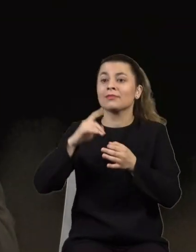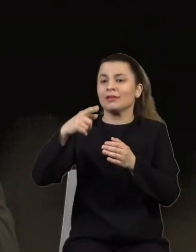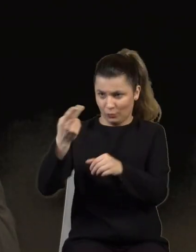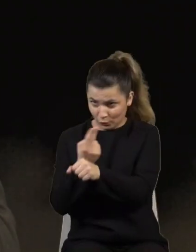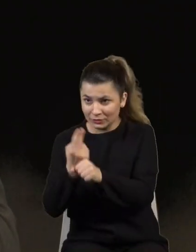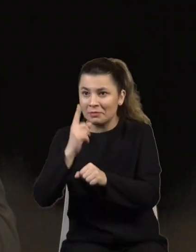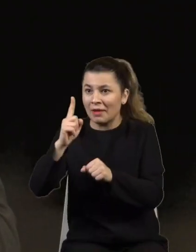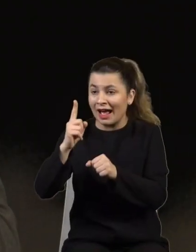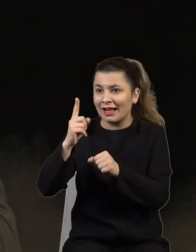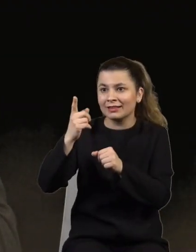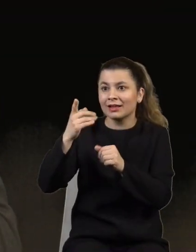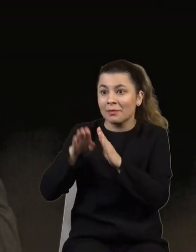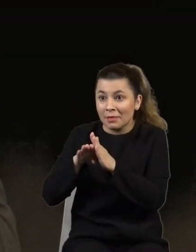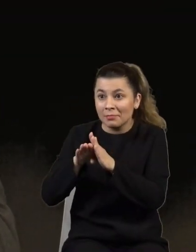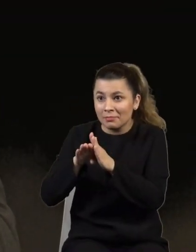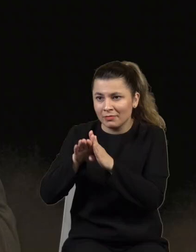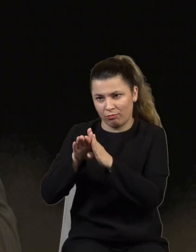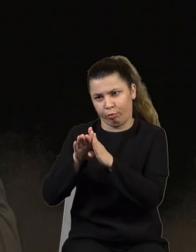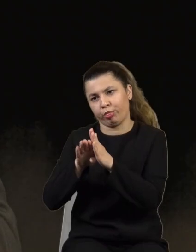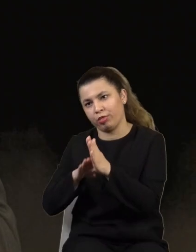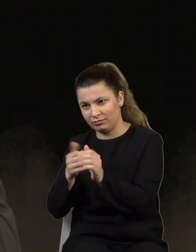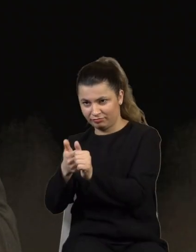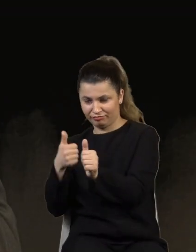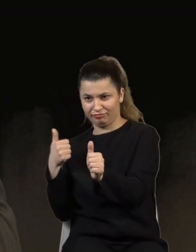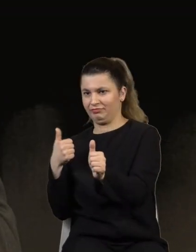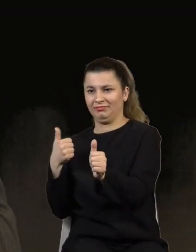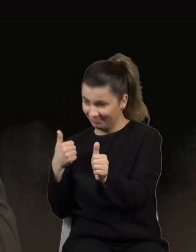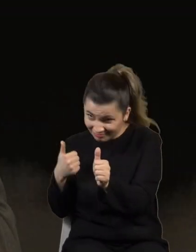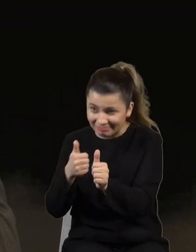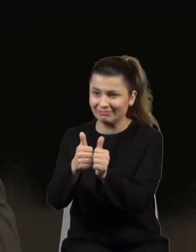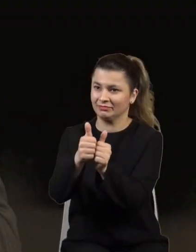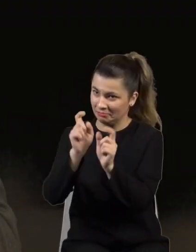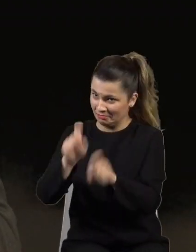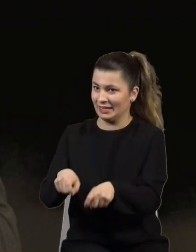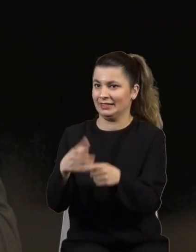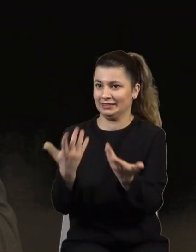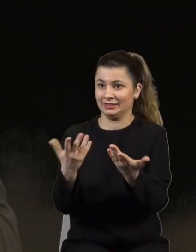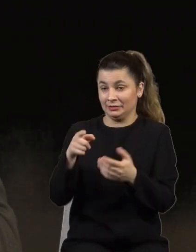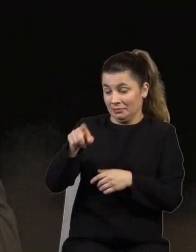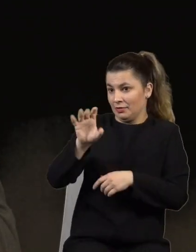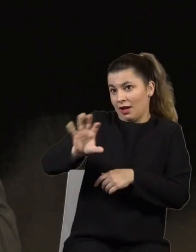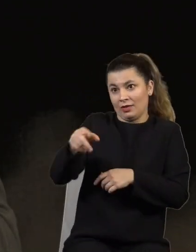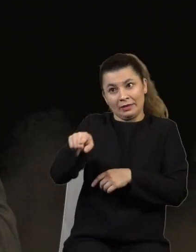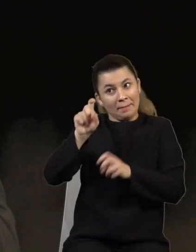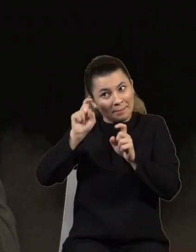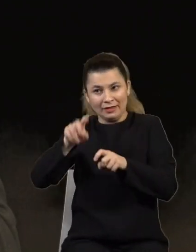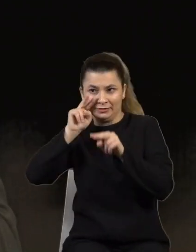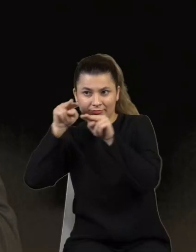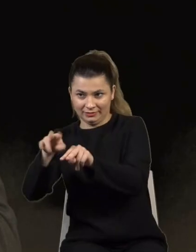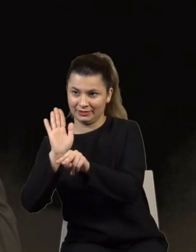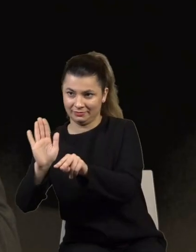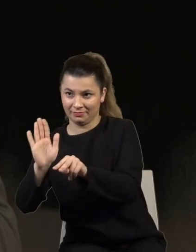national objectives. This applies to climate, this applies to security and military mobility,